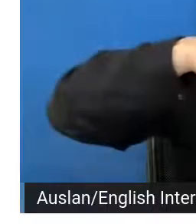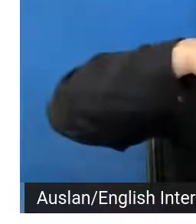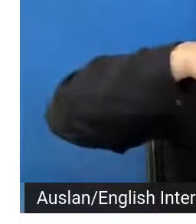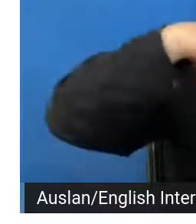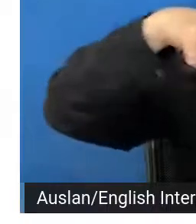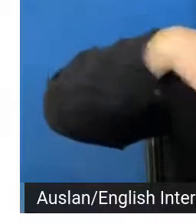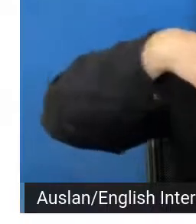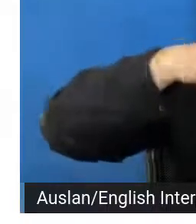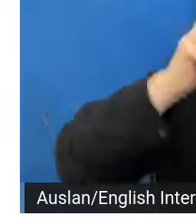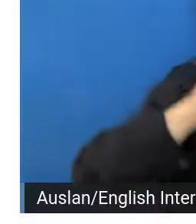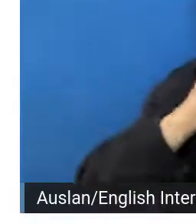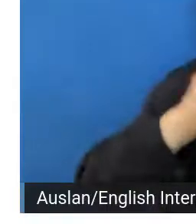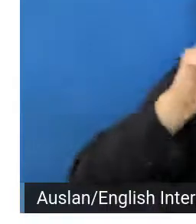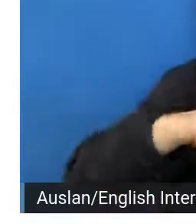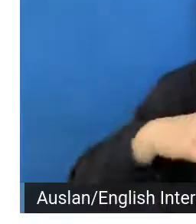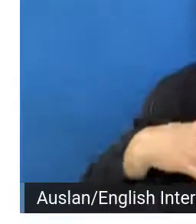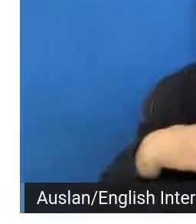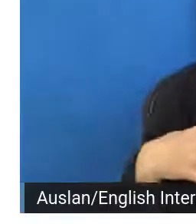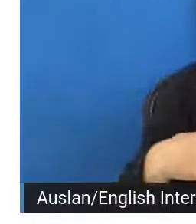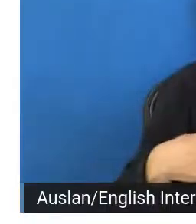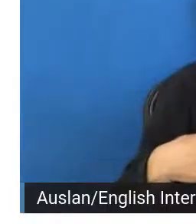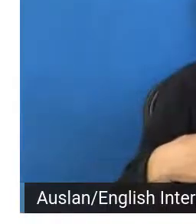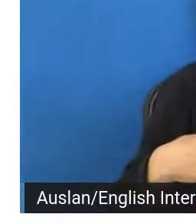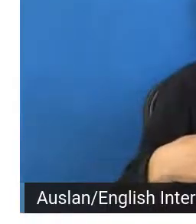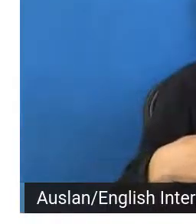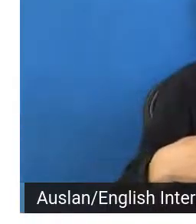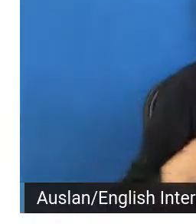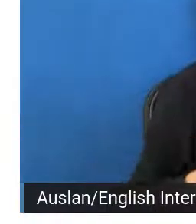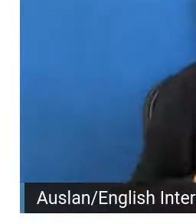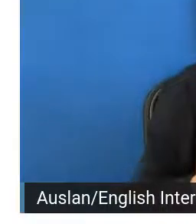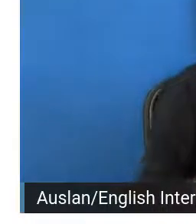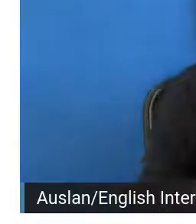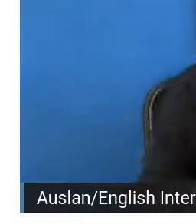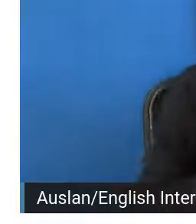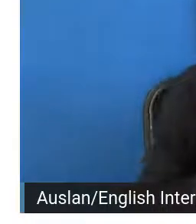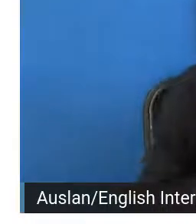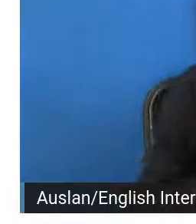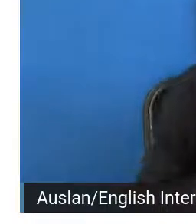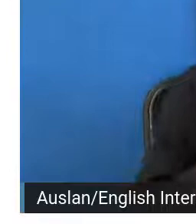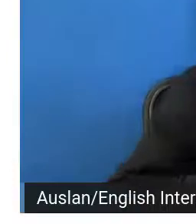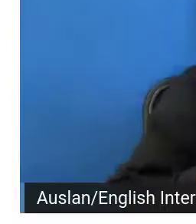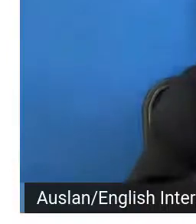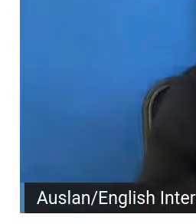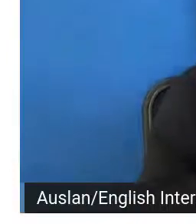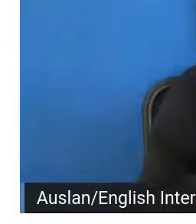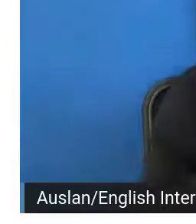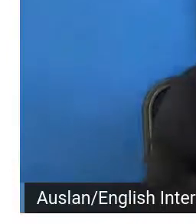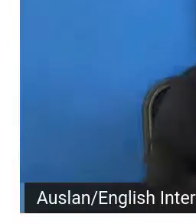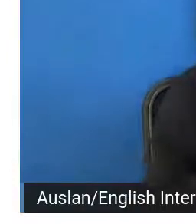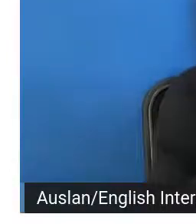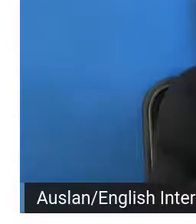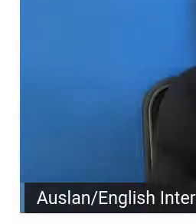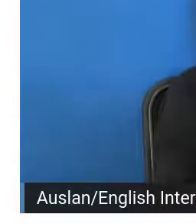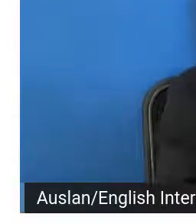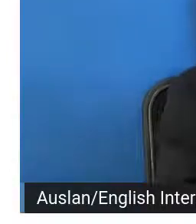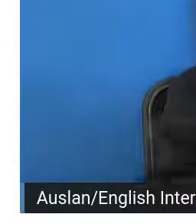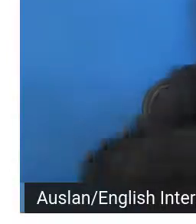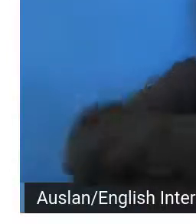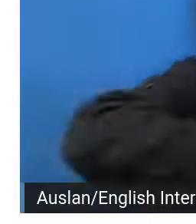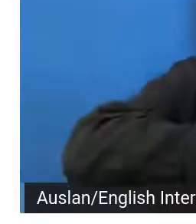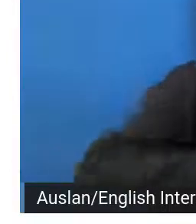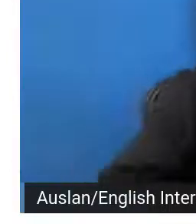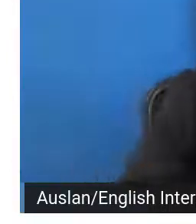will, and also there's another one as well, which is Victor Stepson's Fire Country. Now that's really interesting